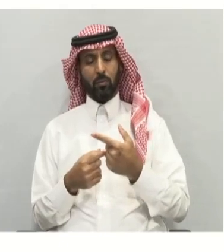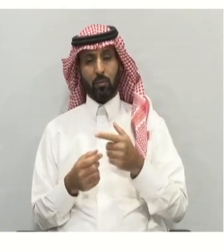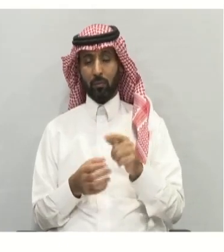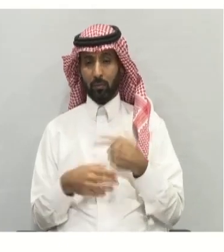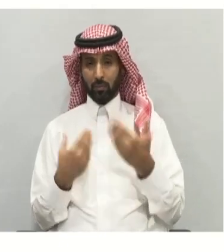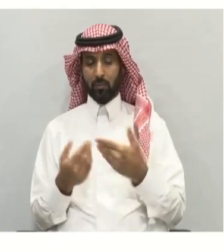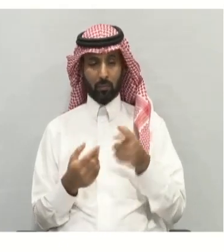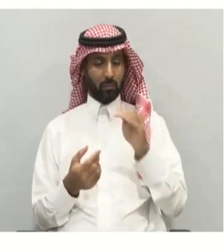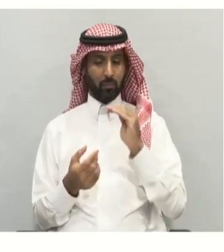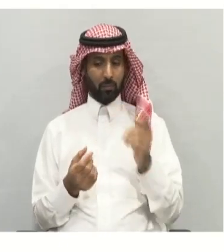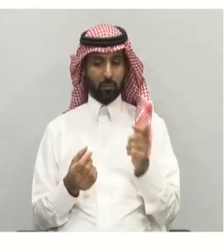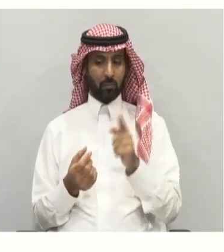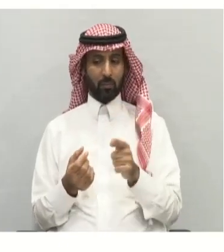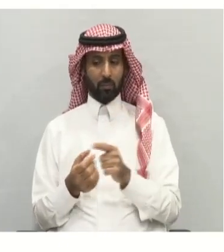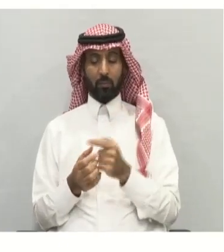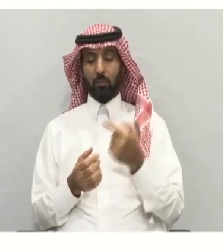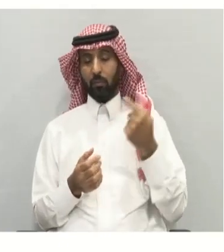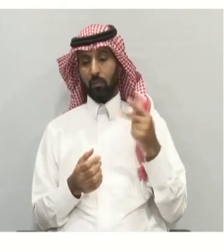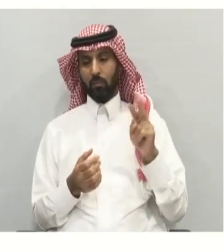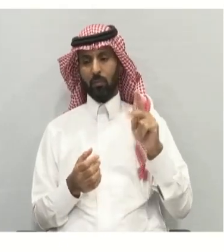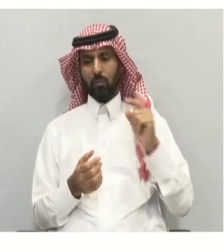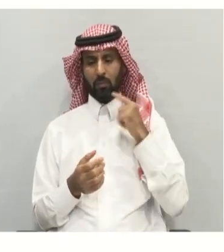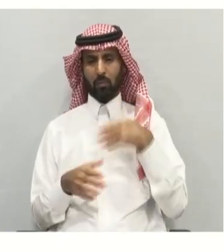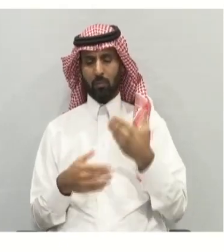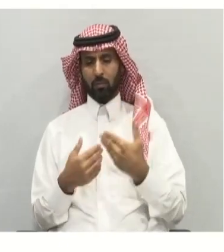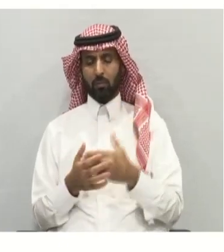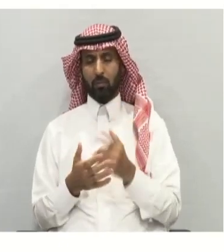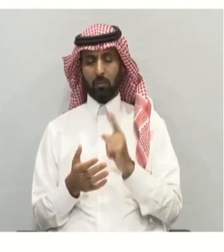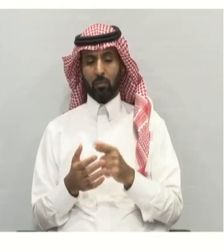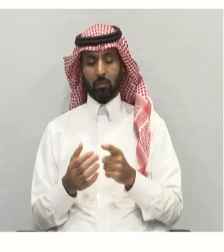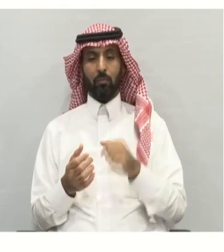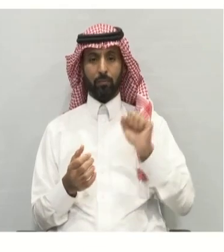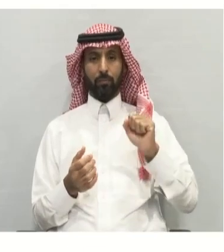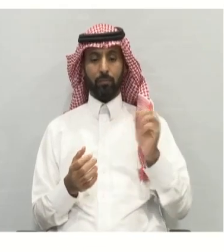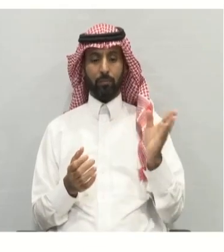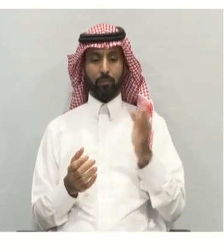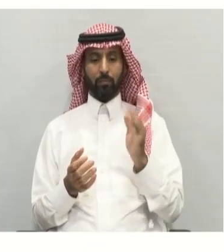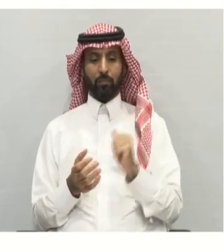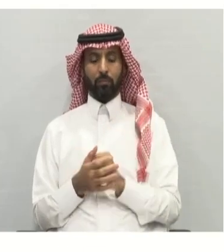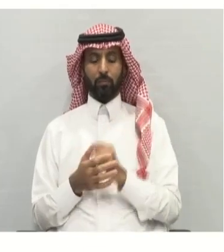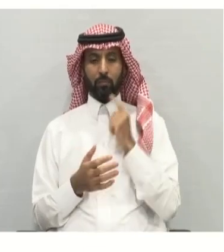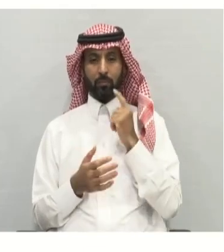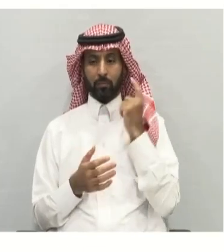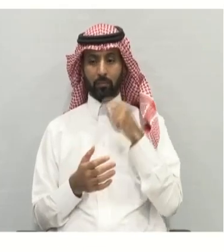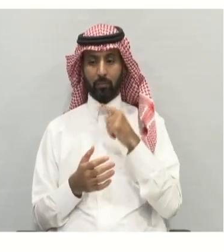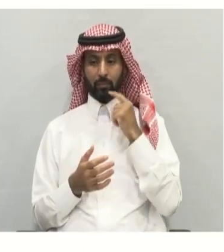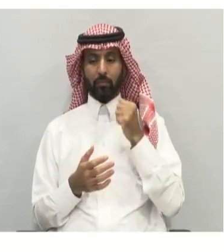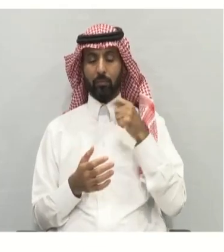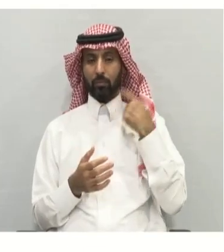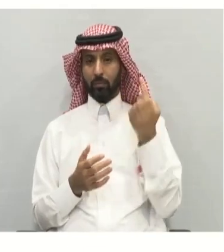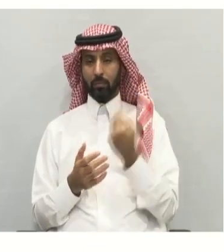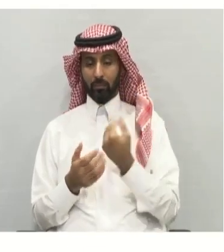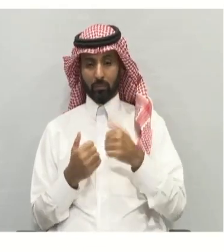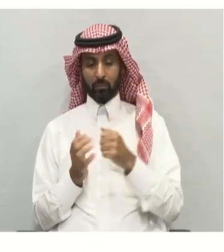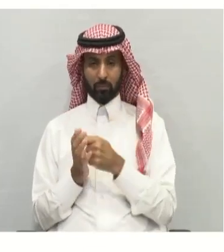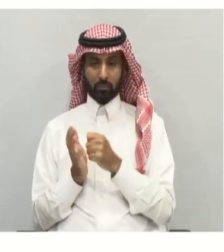these questions. For example, Kuwaitis celebrate their Liberation Day? The answer is yes. In the UAE, people only decorate their homes?